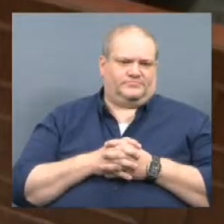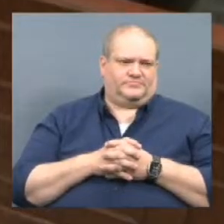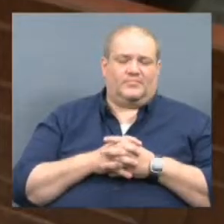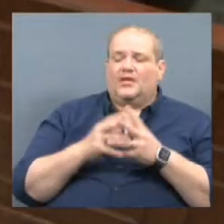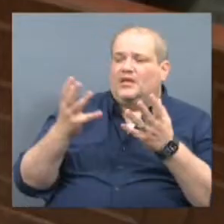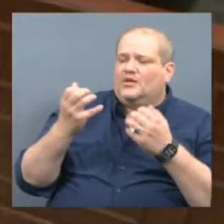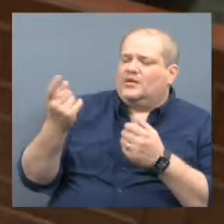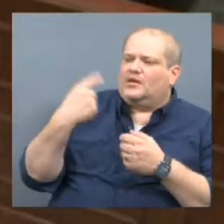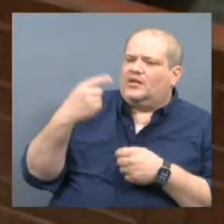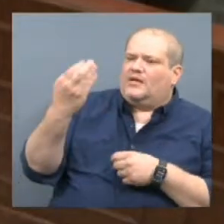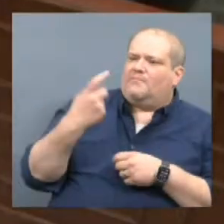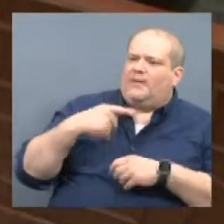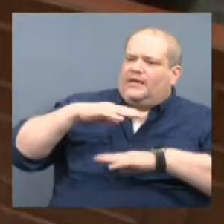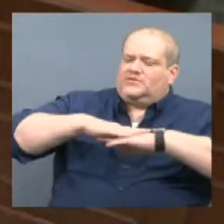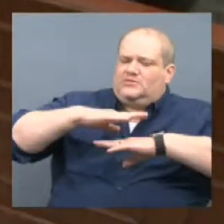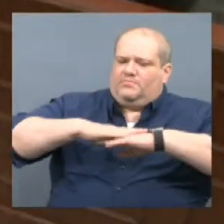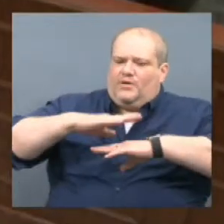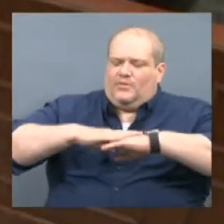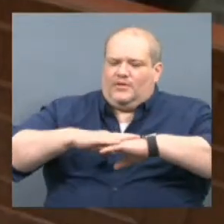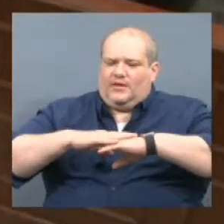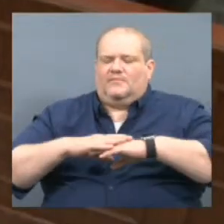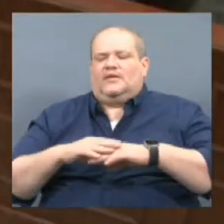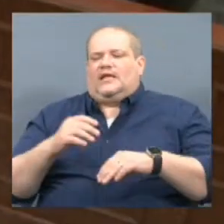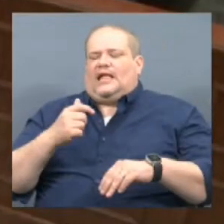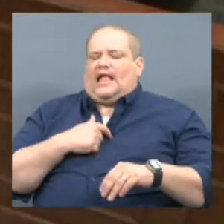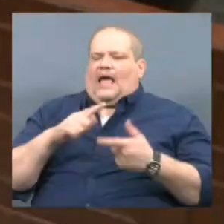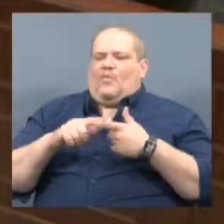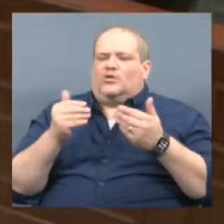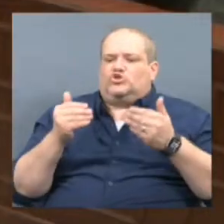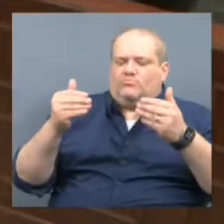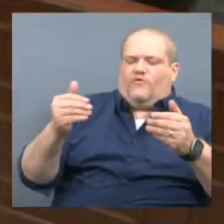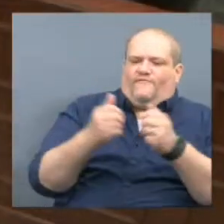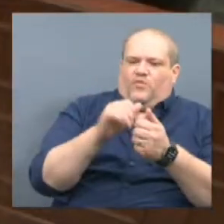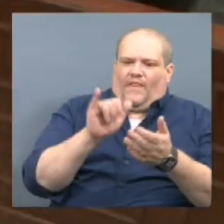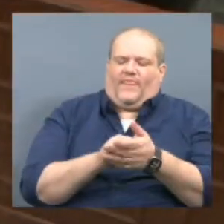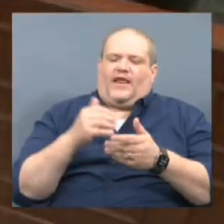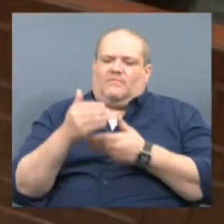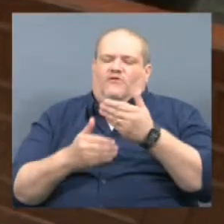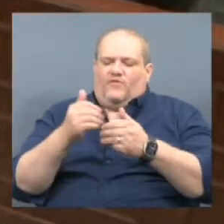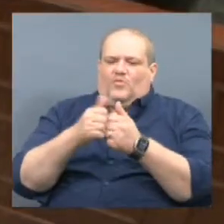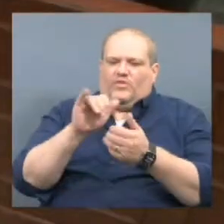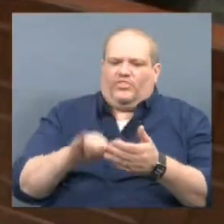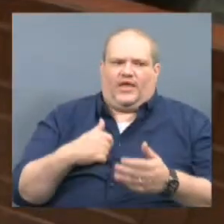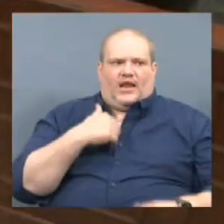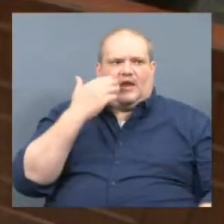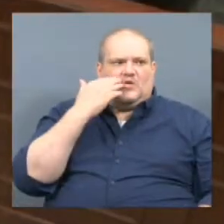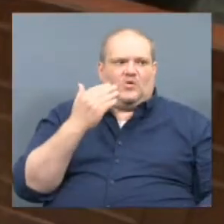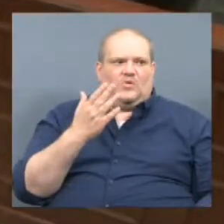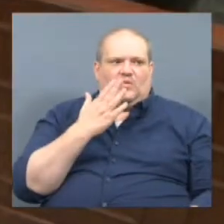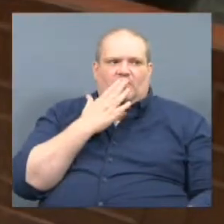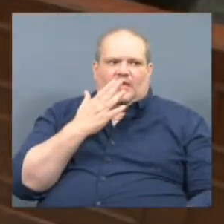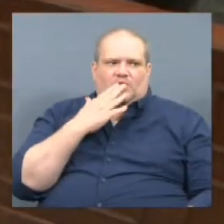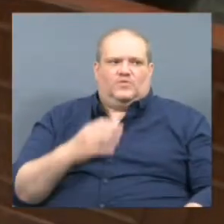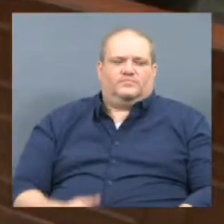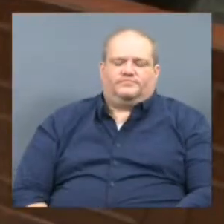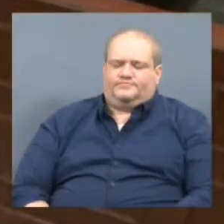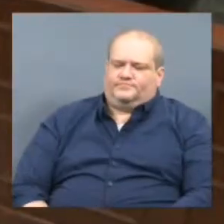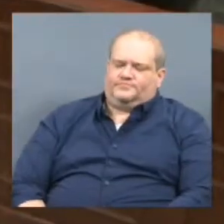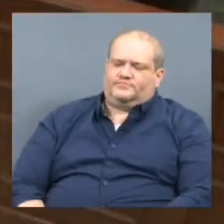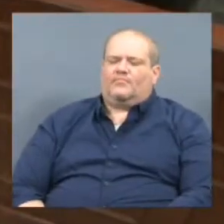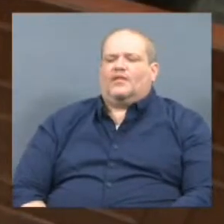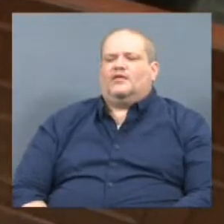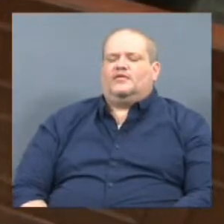Do you want to come back up to the podium real quick here? Yeah, because I want to move forward with this and move along with this. I know we heard all that. Thank you, Mr. Stewart. Yeah, thank